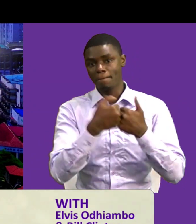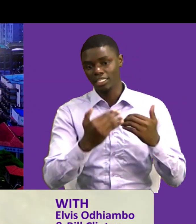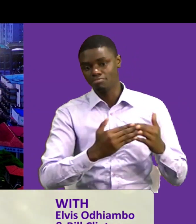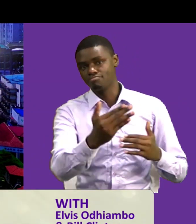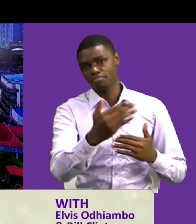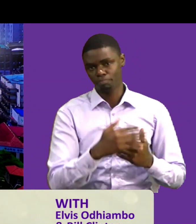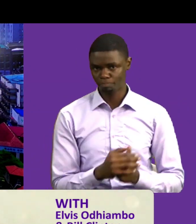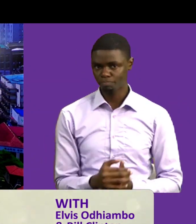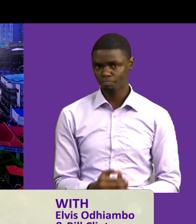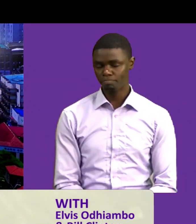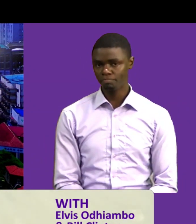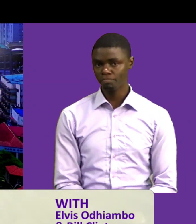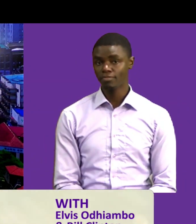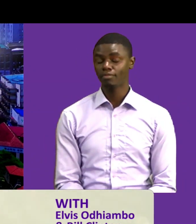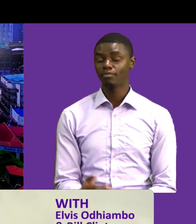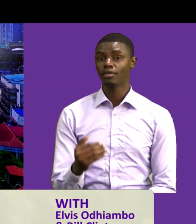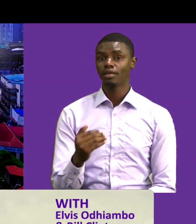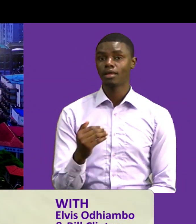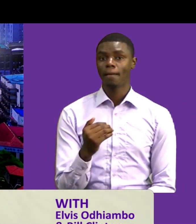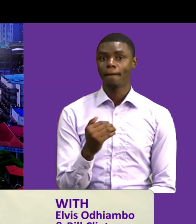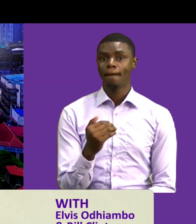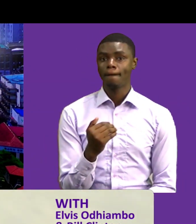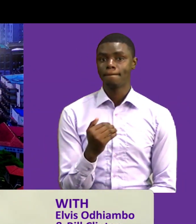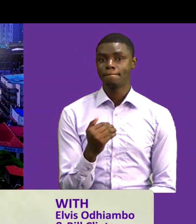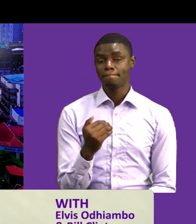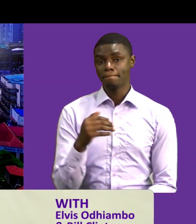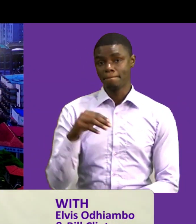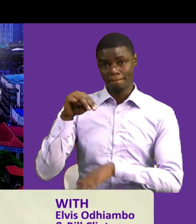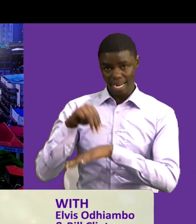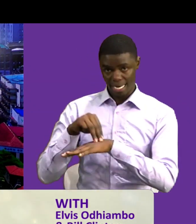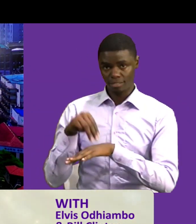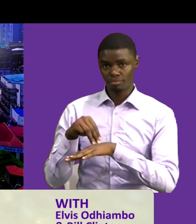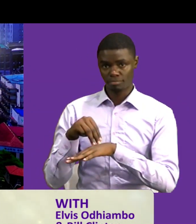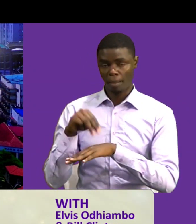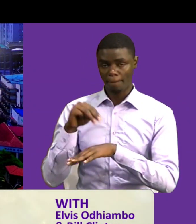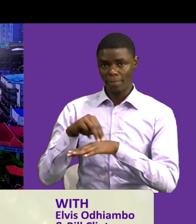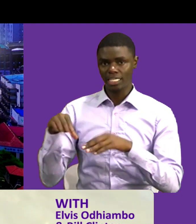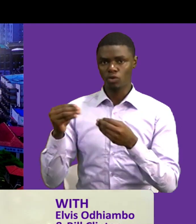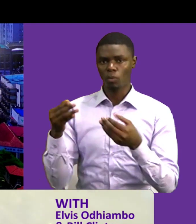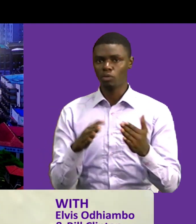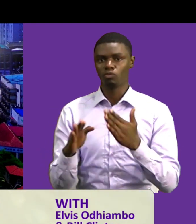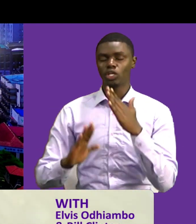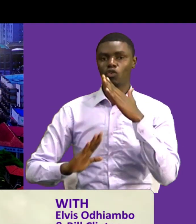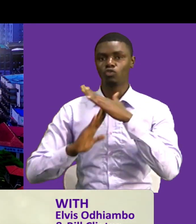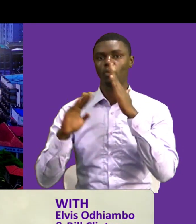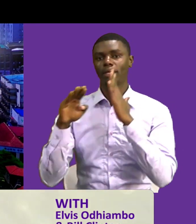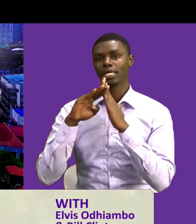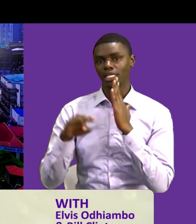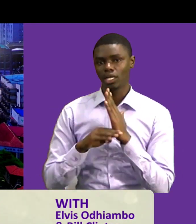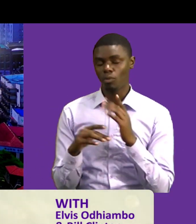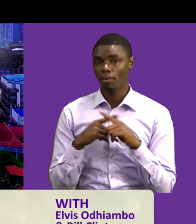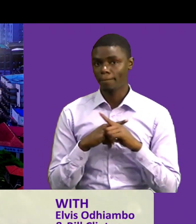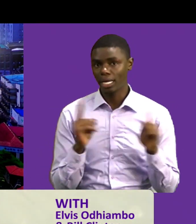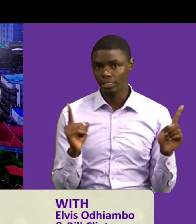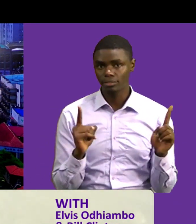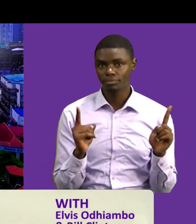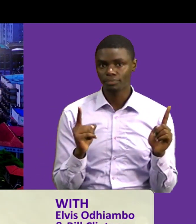So I will give Mali a chance of topping the table, but